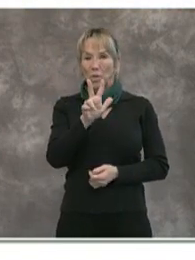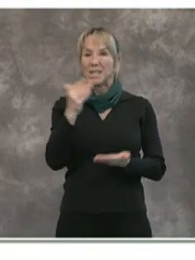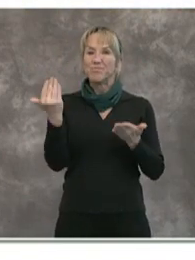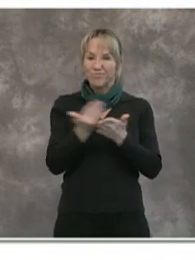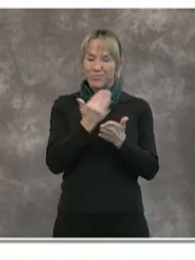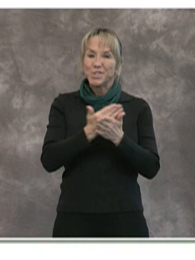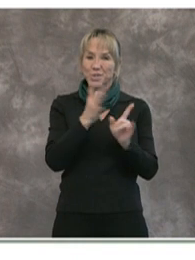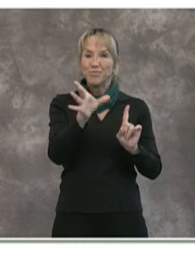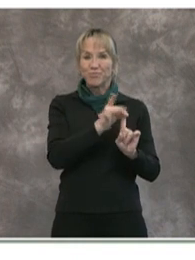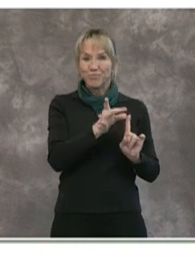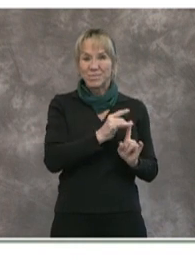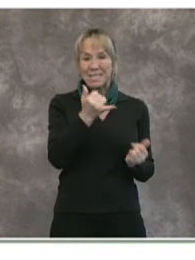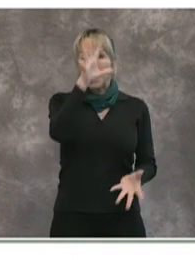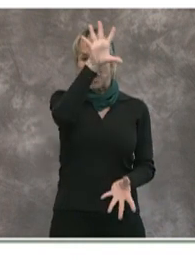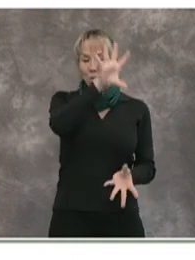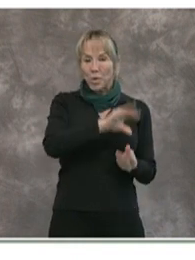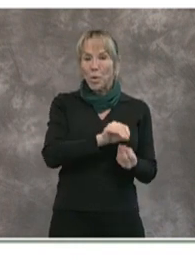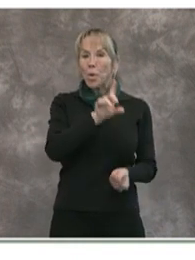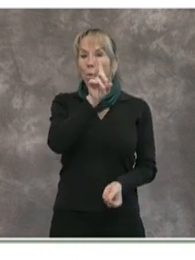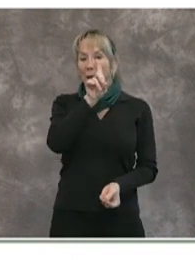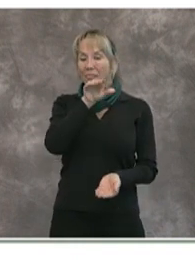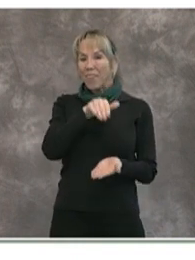cases, bringing us to a total of